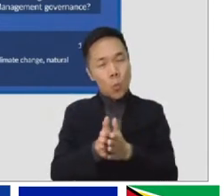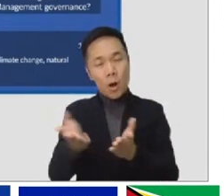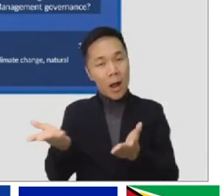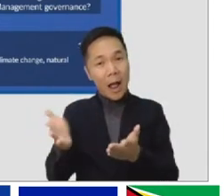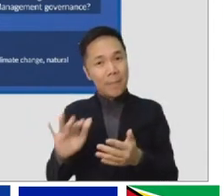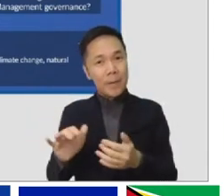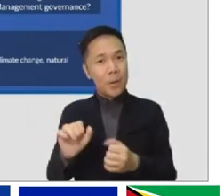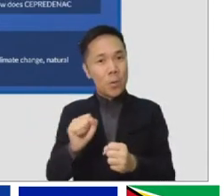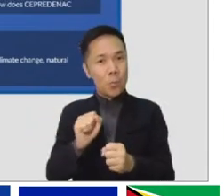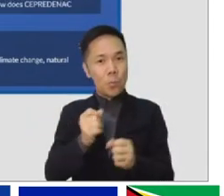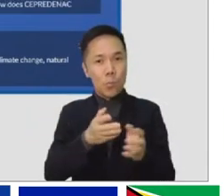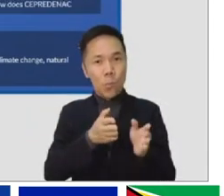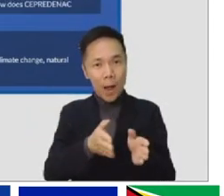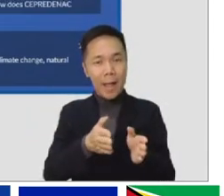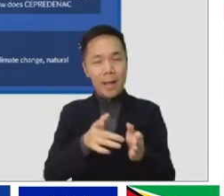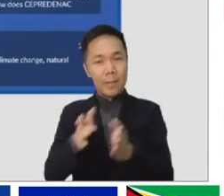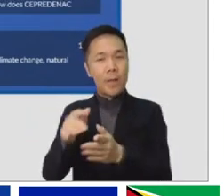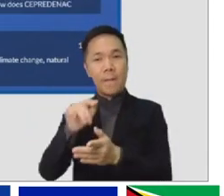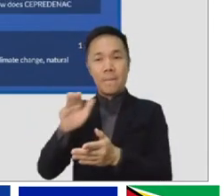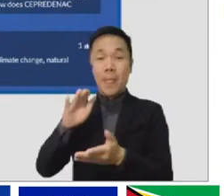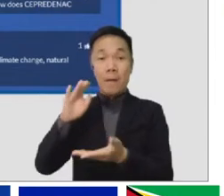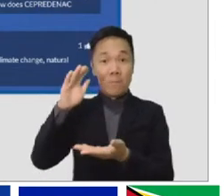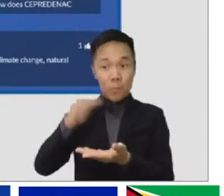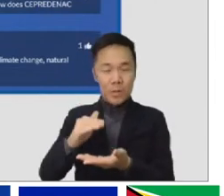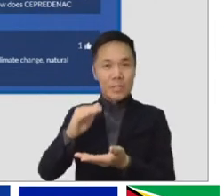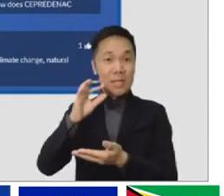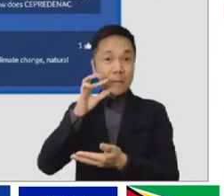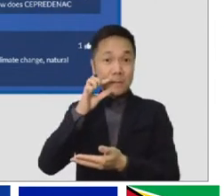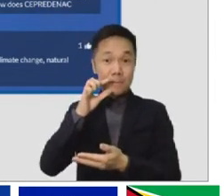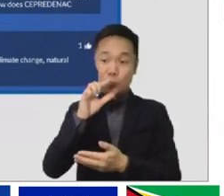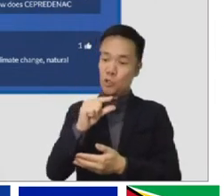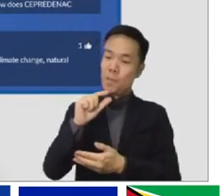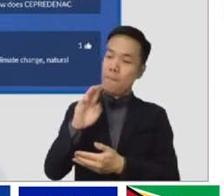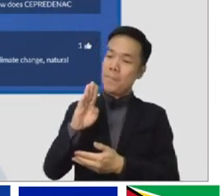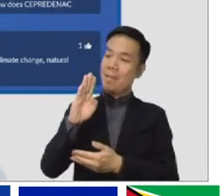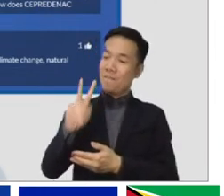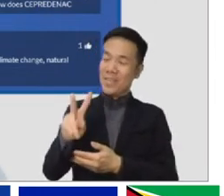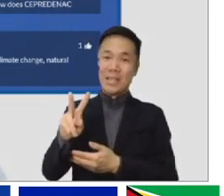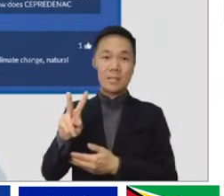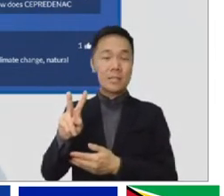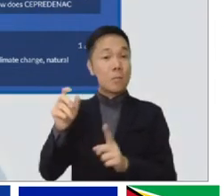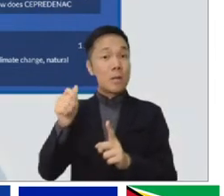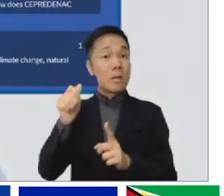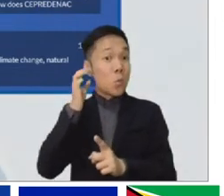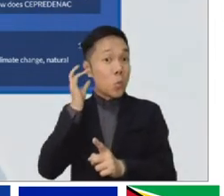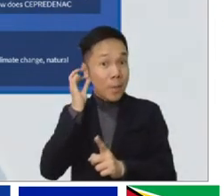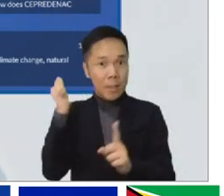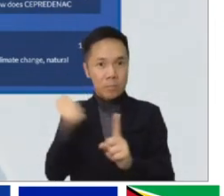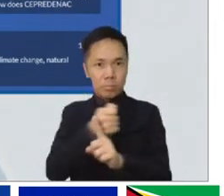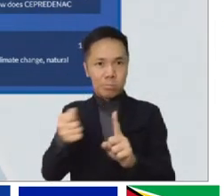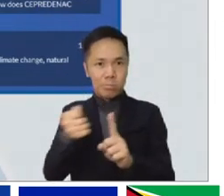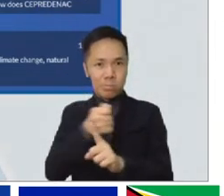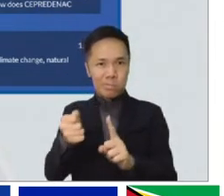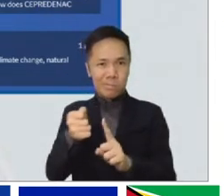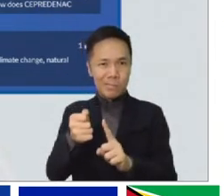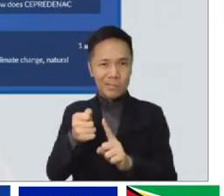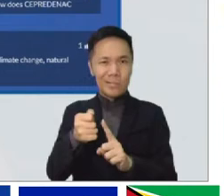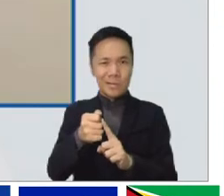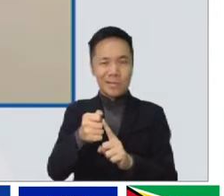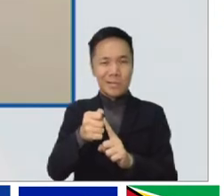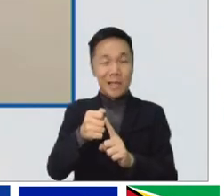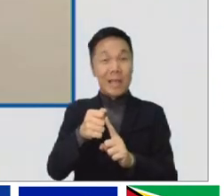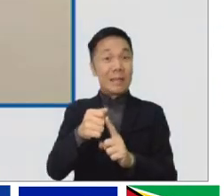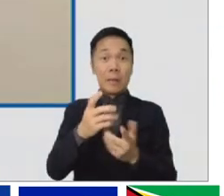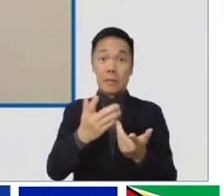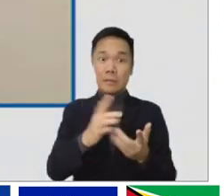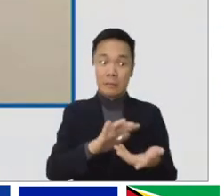to reduce gender-based violence in the context of emergencies and other pandemics?